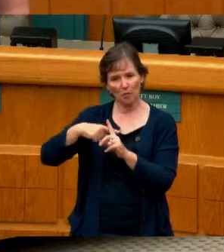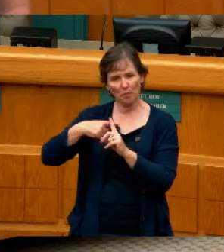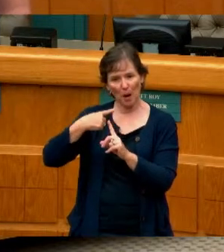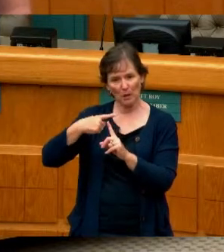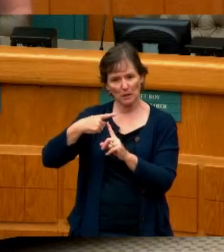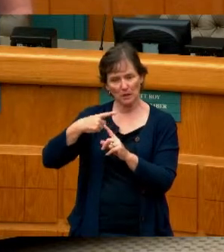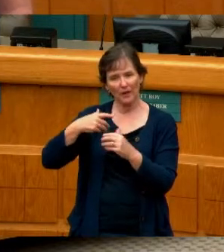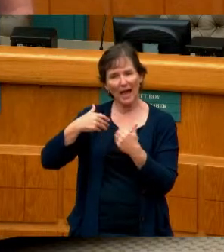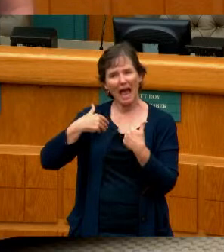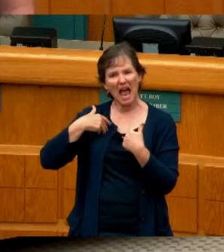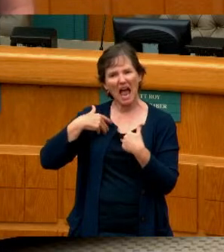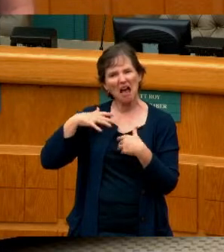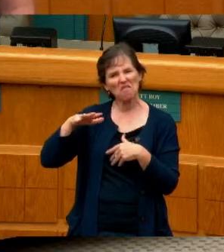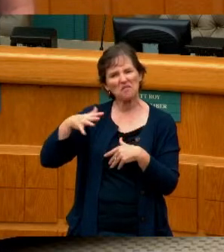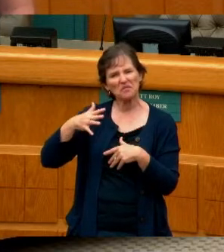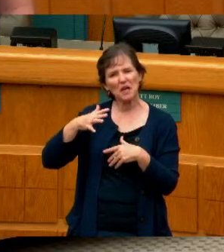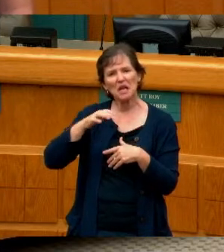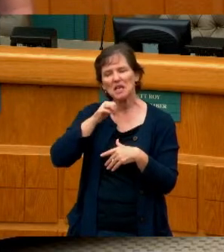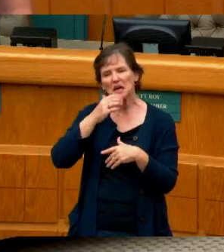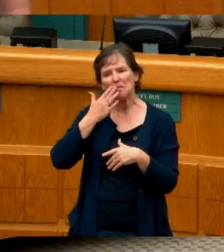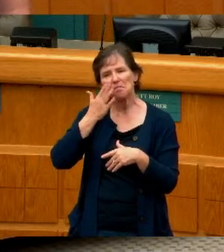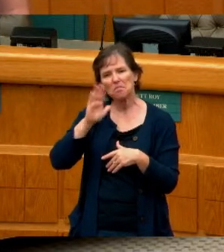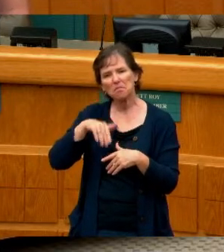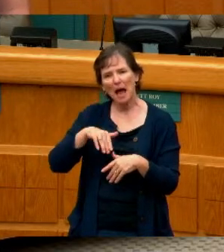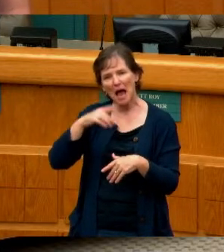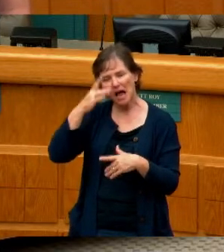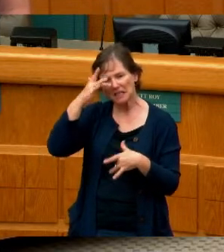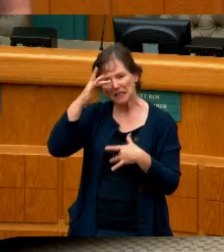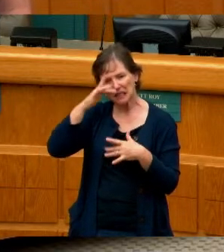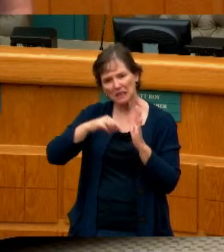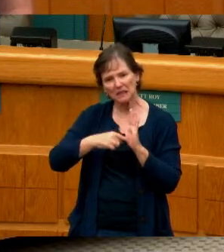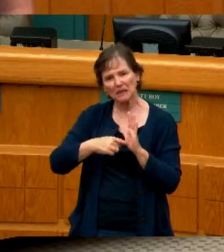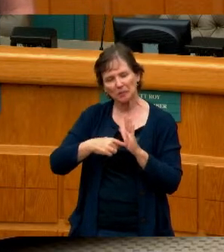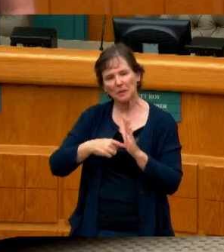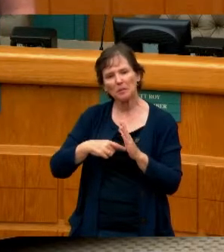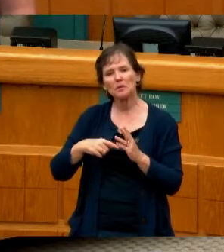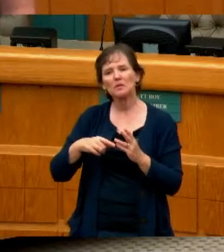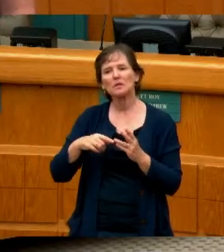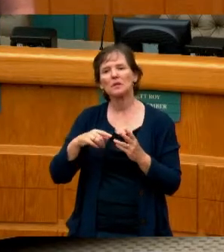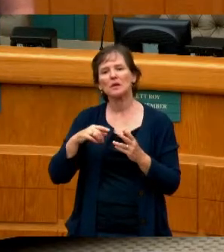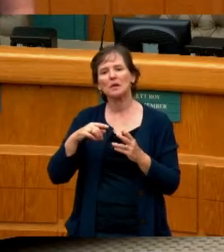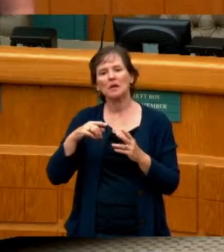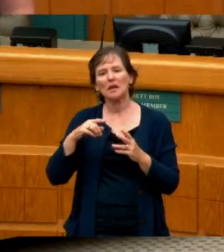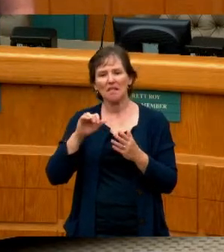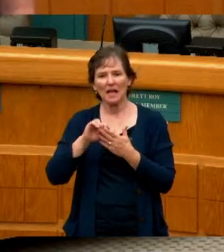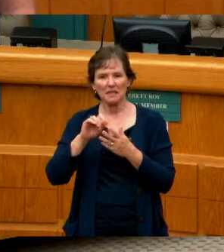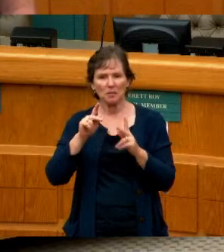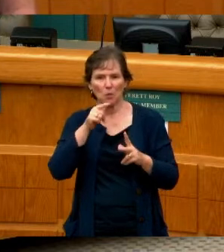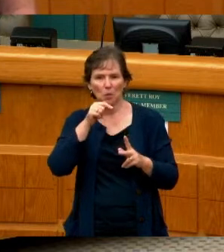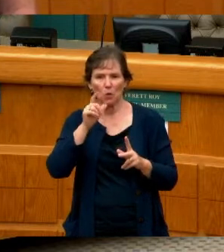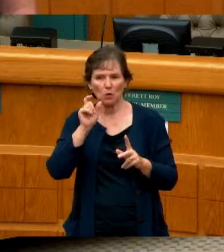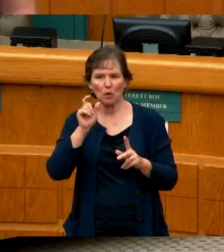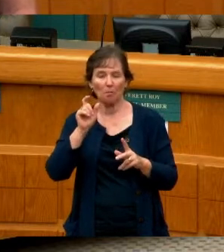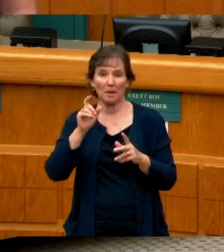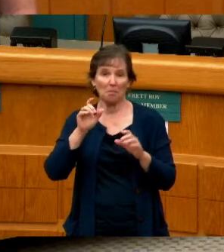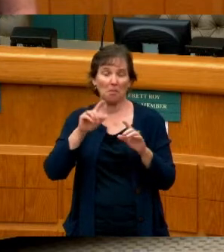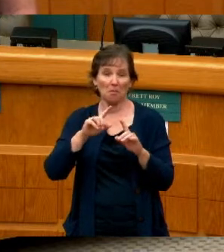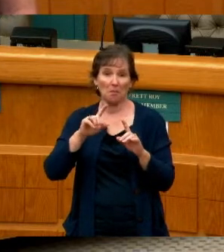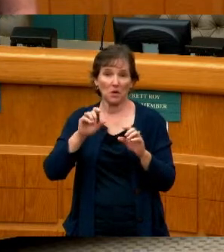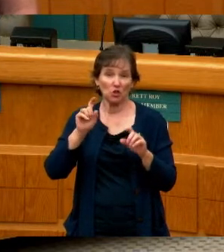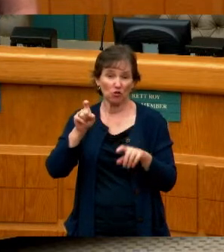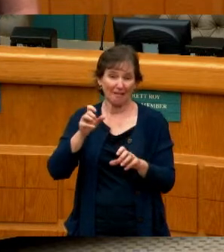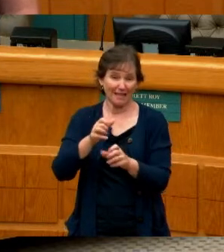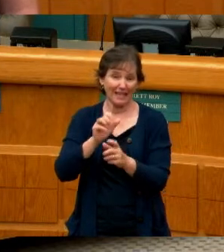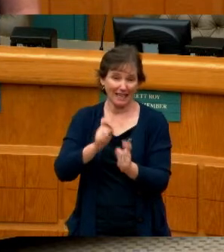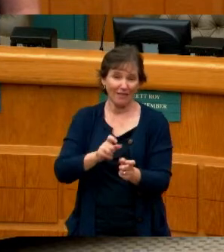for individuals that are COVID-19 positive, that have mild or moderate symptoms, and even those that look like they may